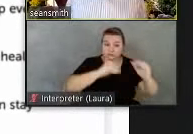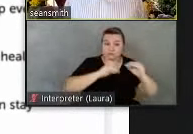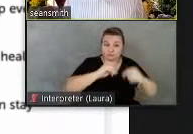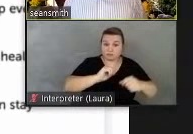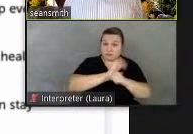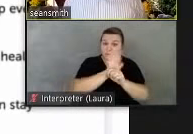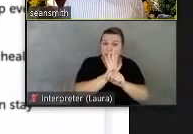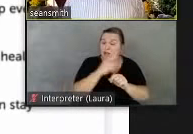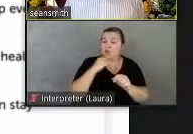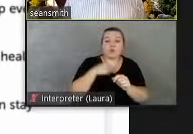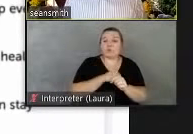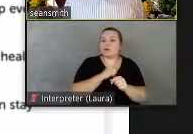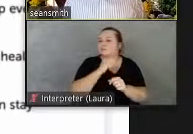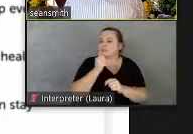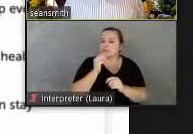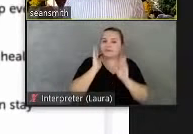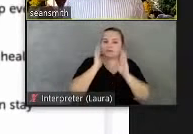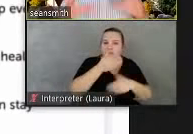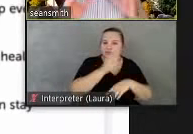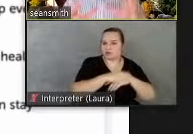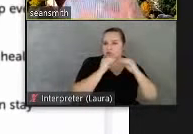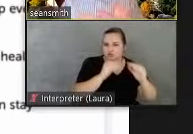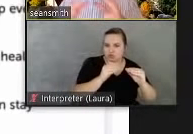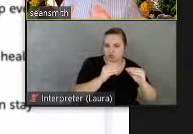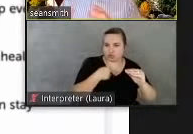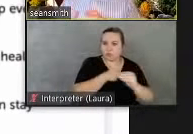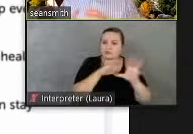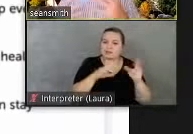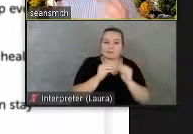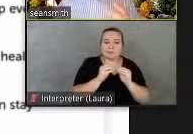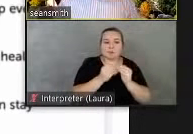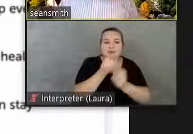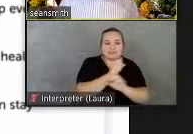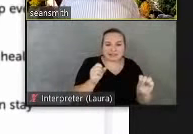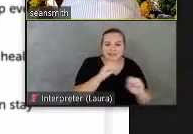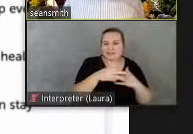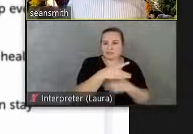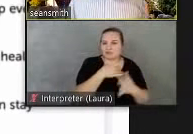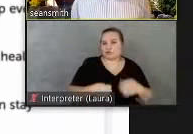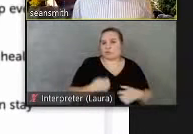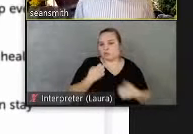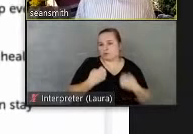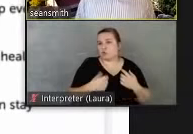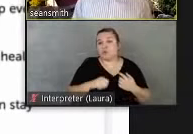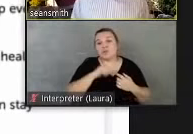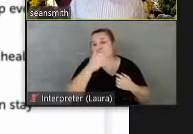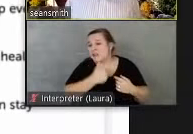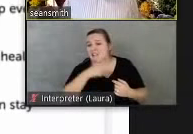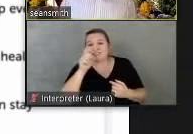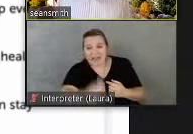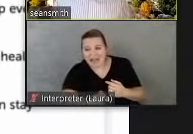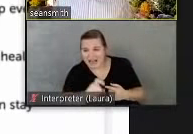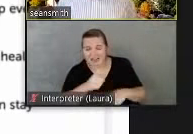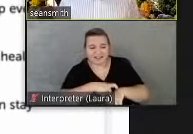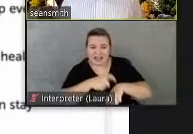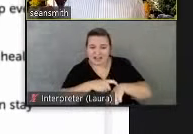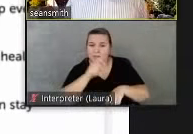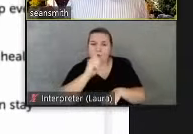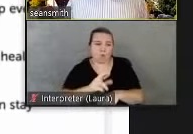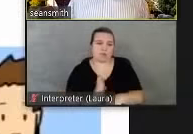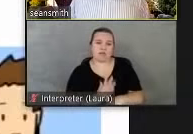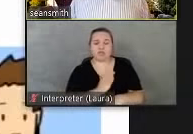we really didn't focus in on instruction. We did more safety and social emotional. We don't have the time or luxury for that going